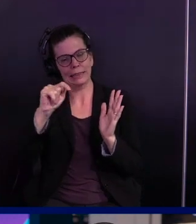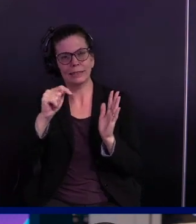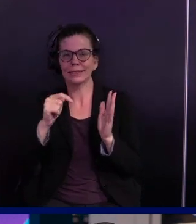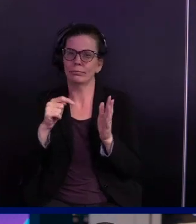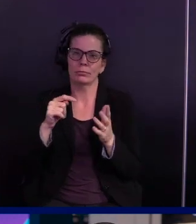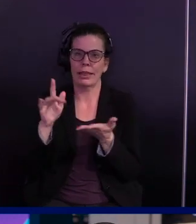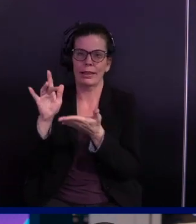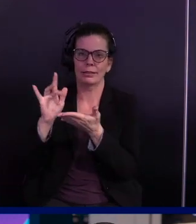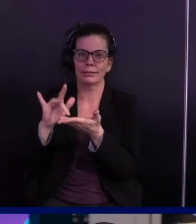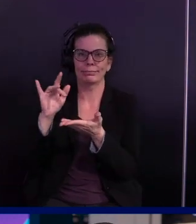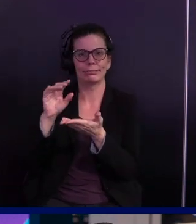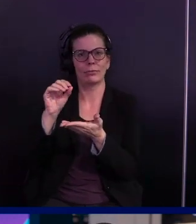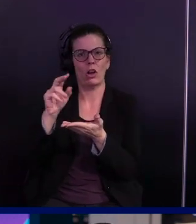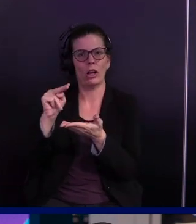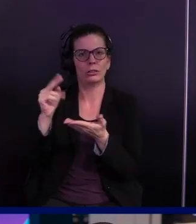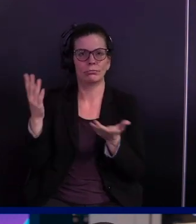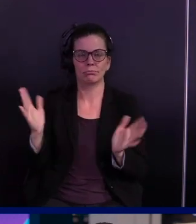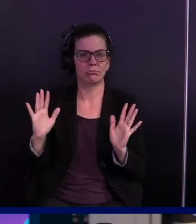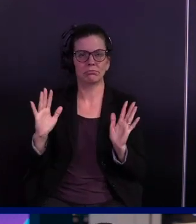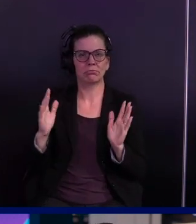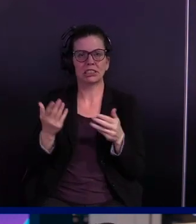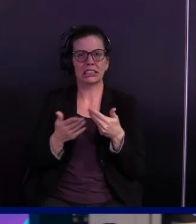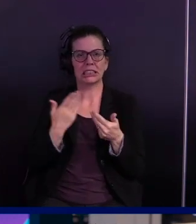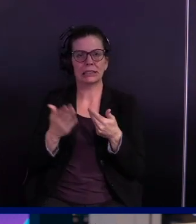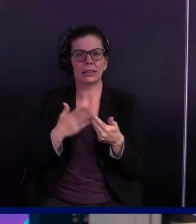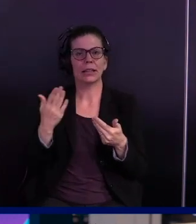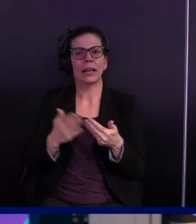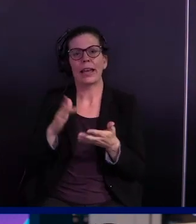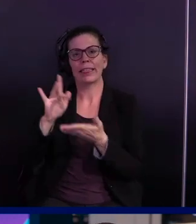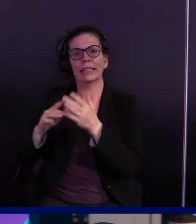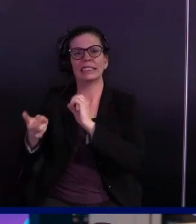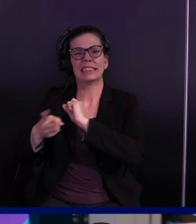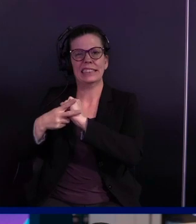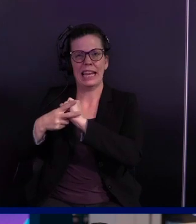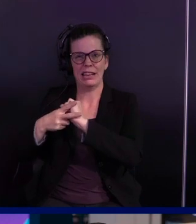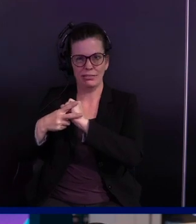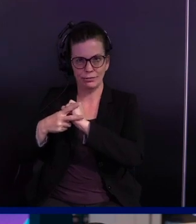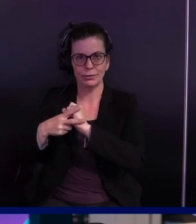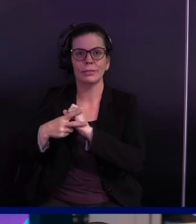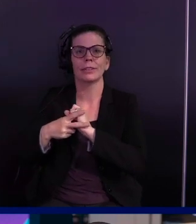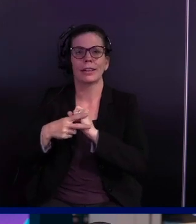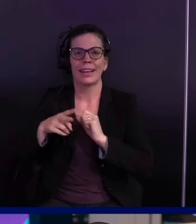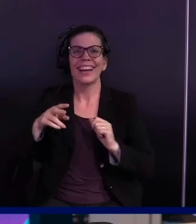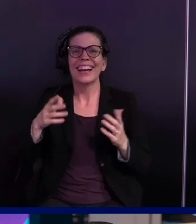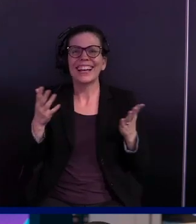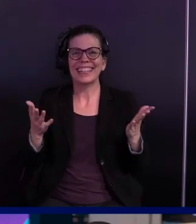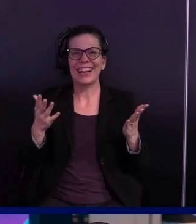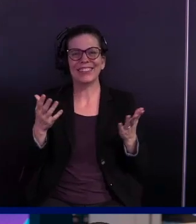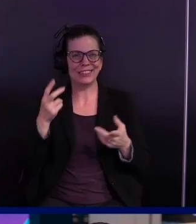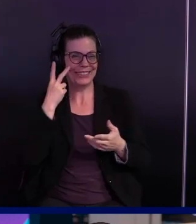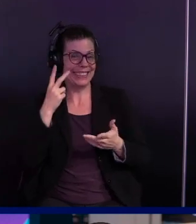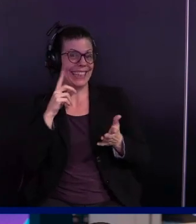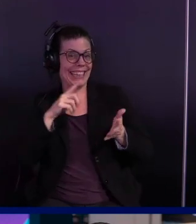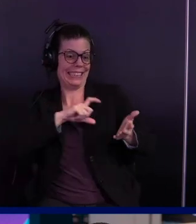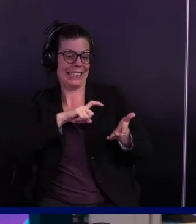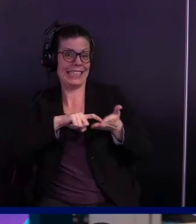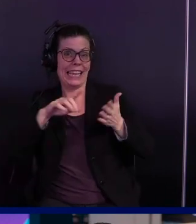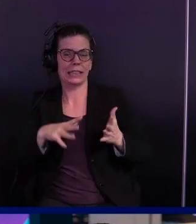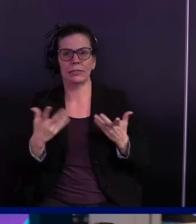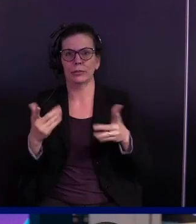as clicking on this button here, and then clicking Save, and then AWS, like Detective already